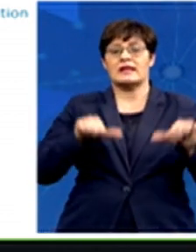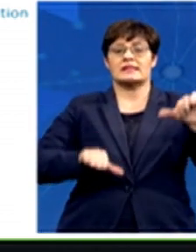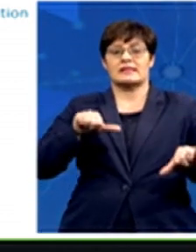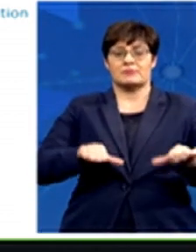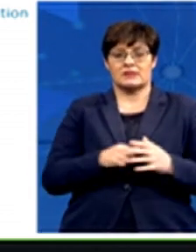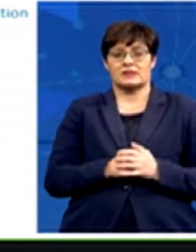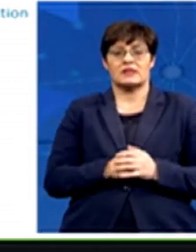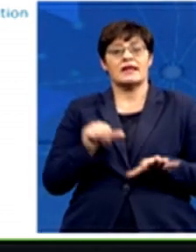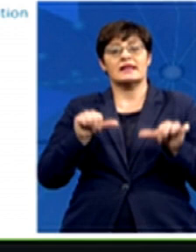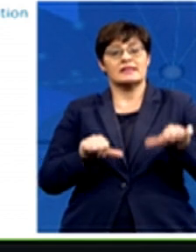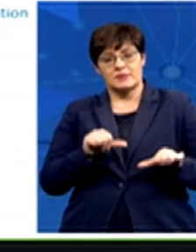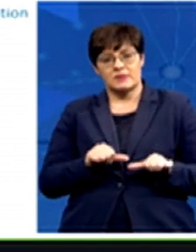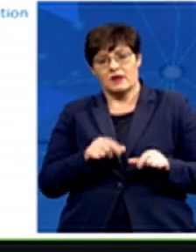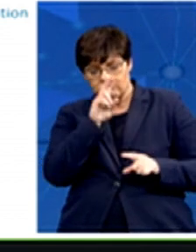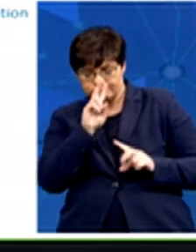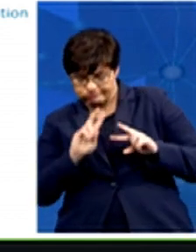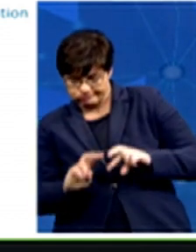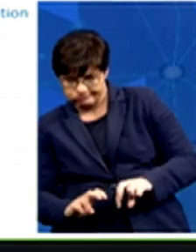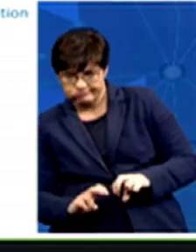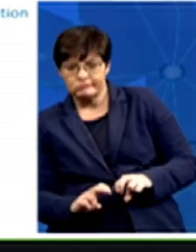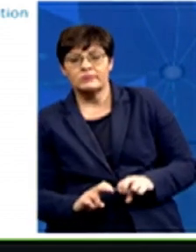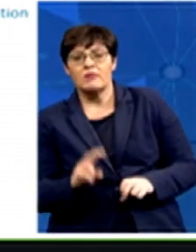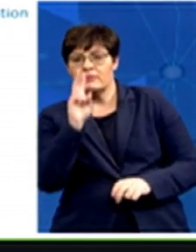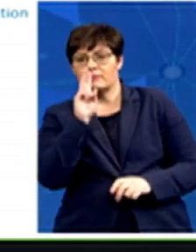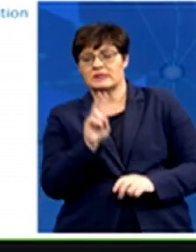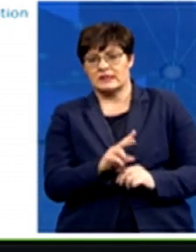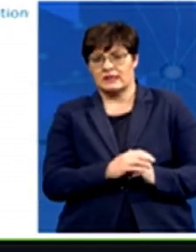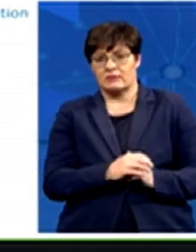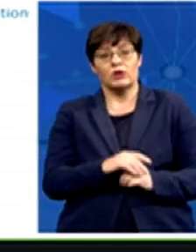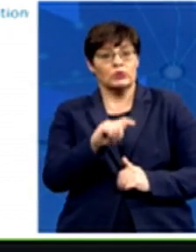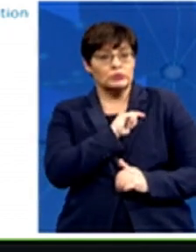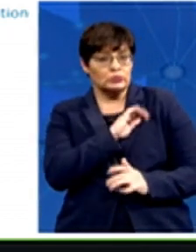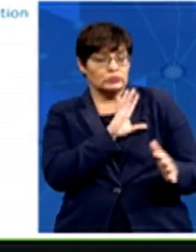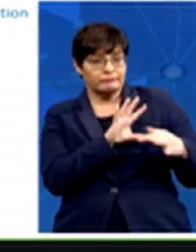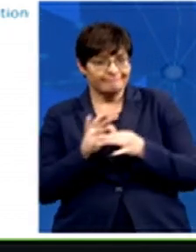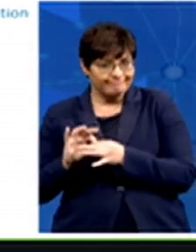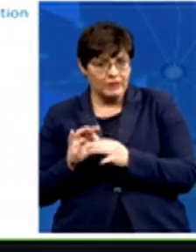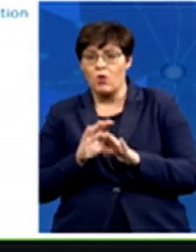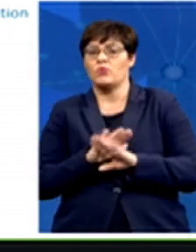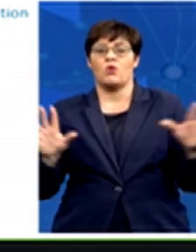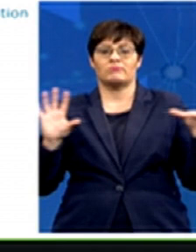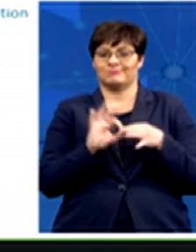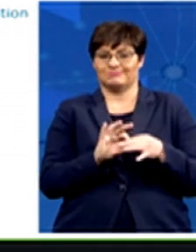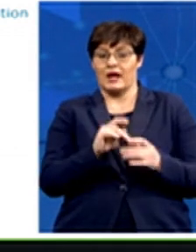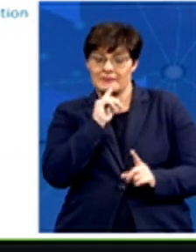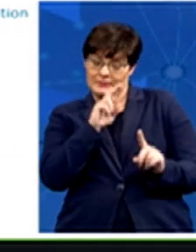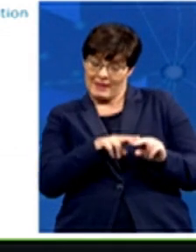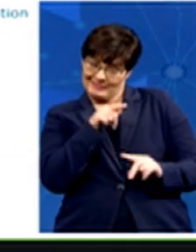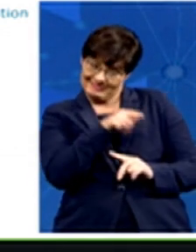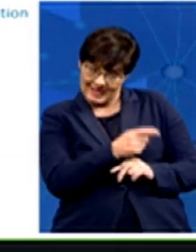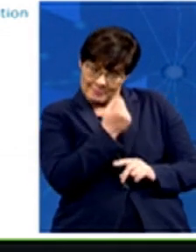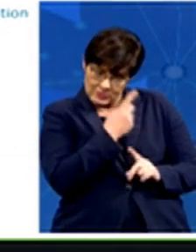then we look into it and see, is it really related or not related to the use of the medicines? And the understanding thereof, what are